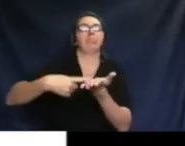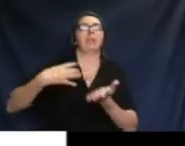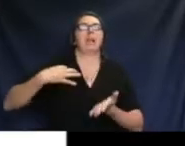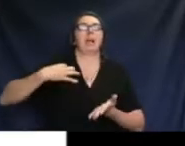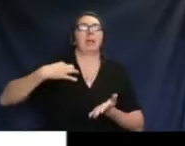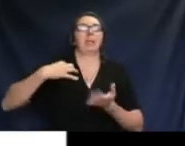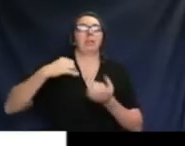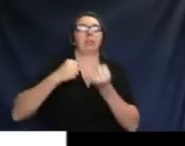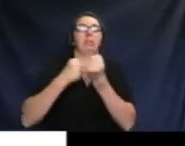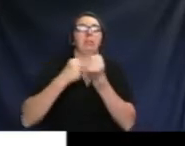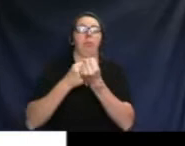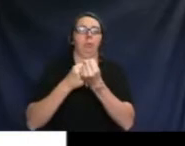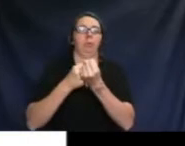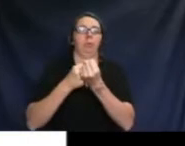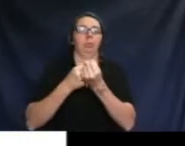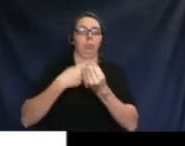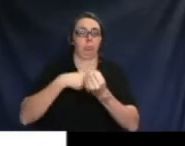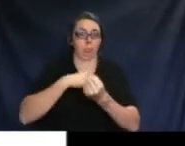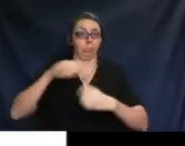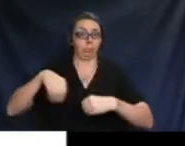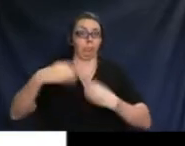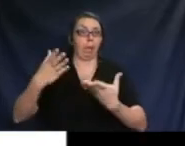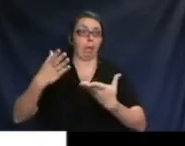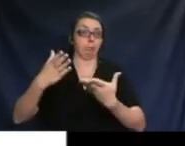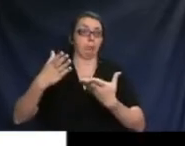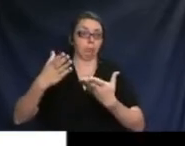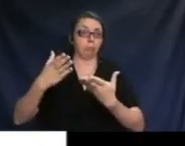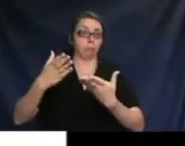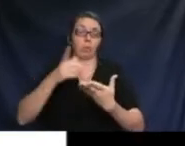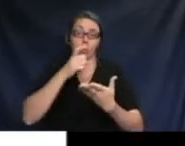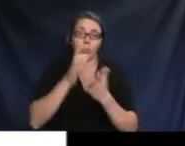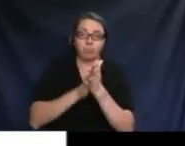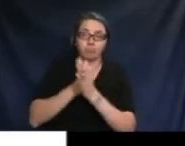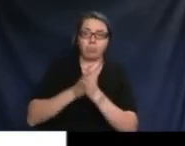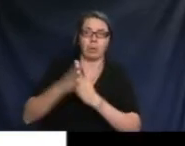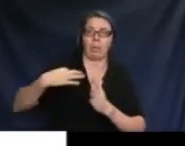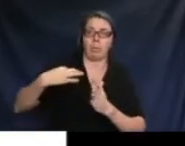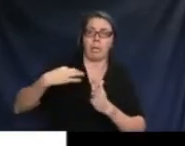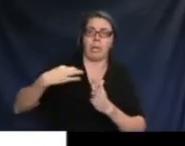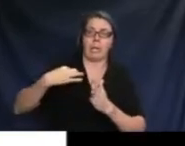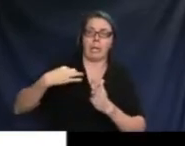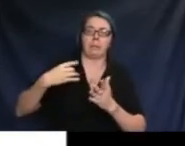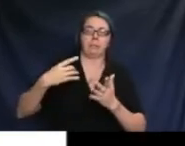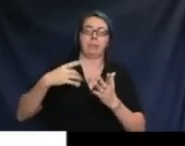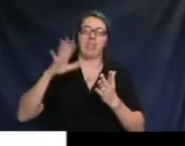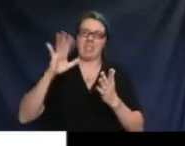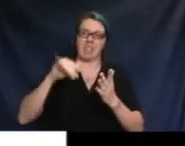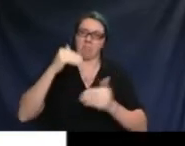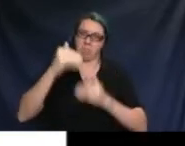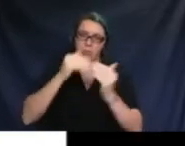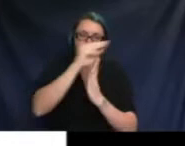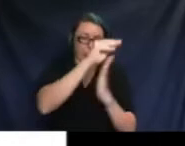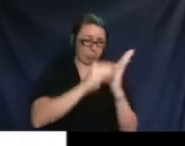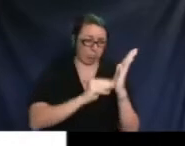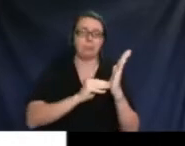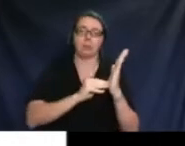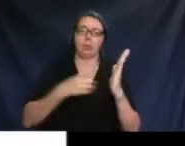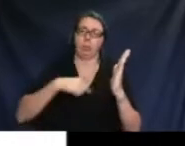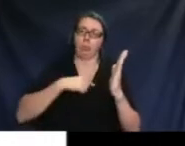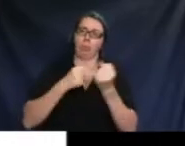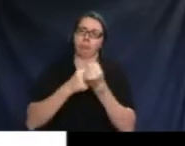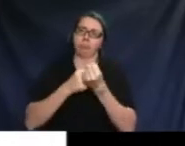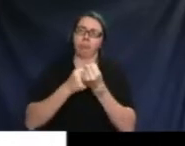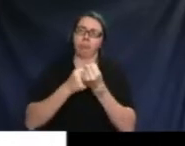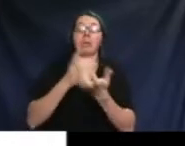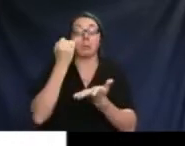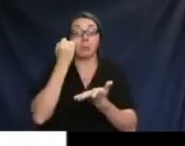we provide to applicants to Toronto Arts Council. So if you are an artist who wants to apply to